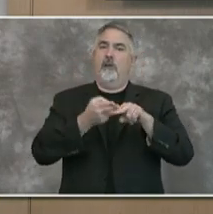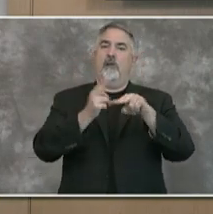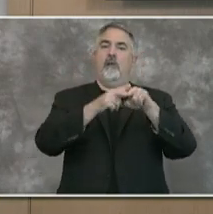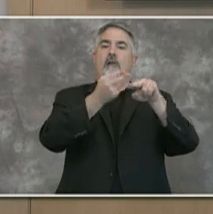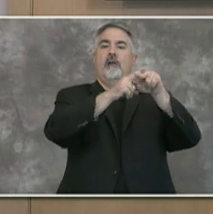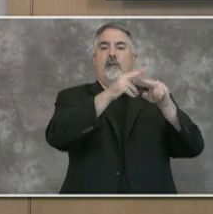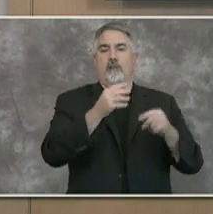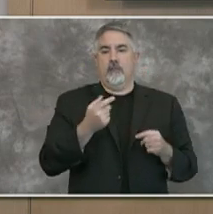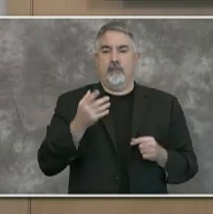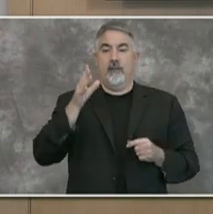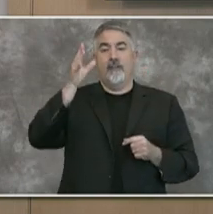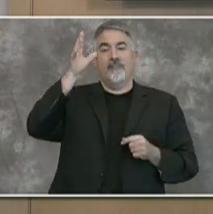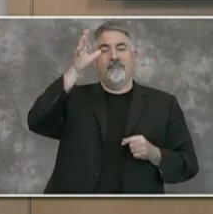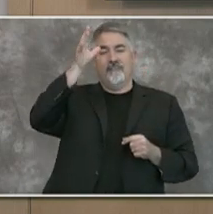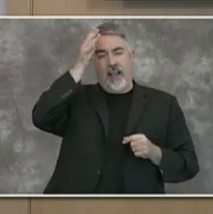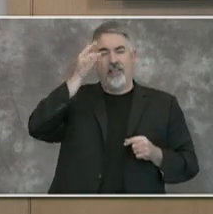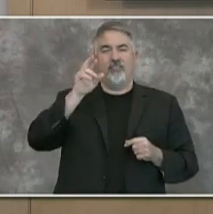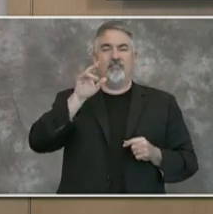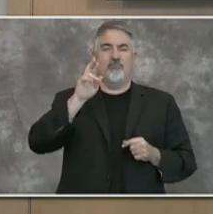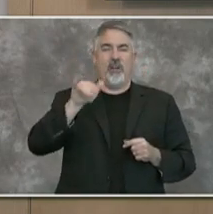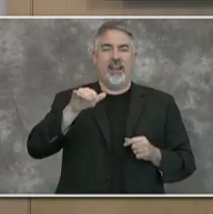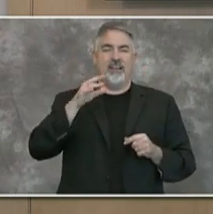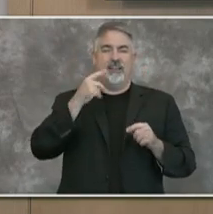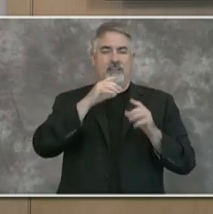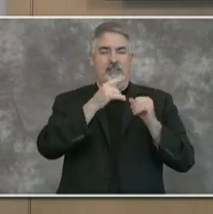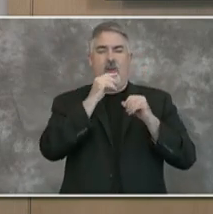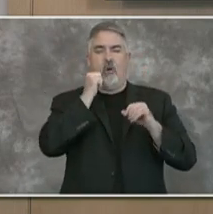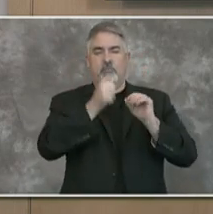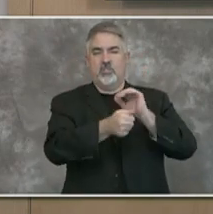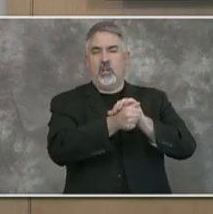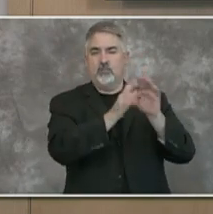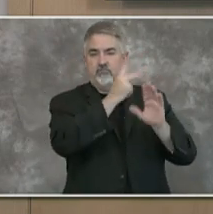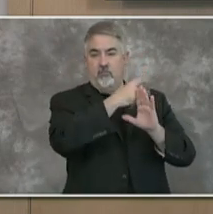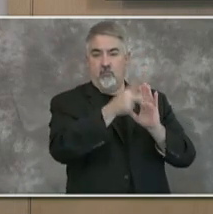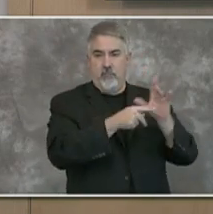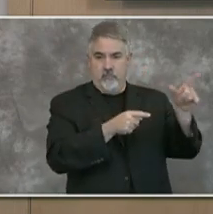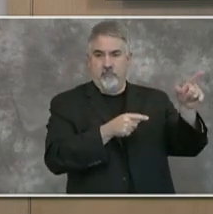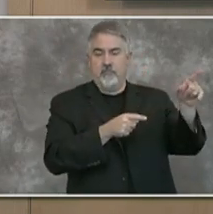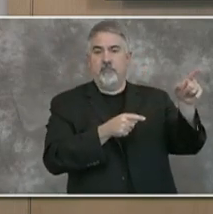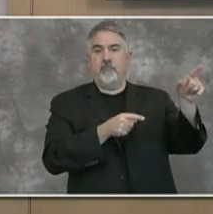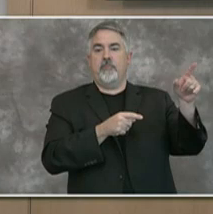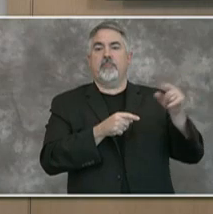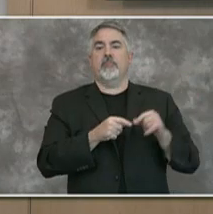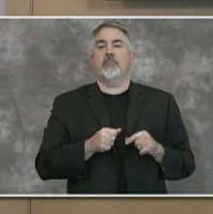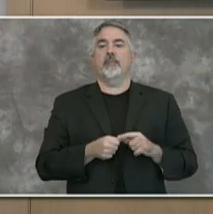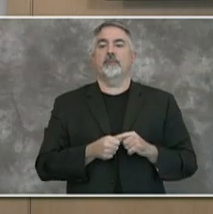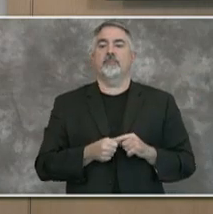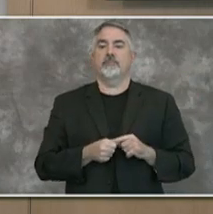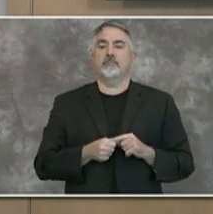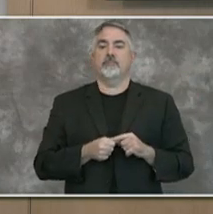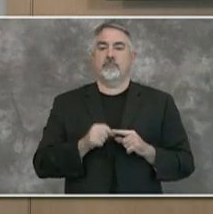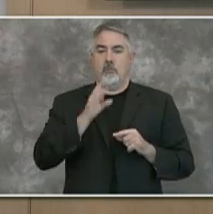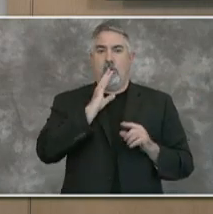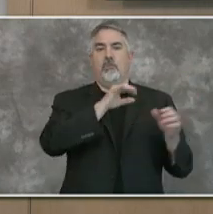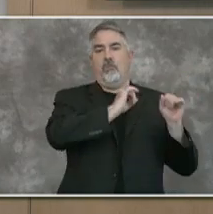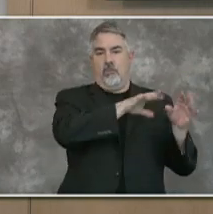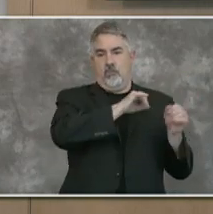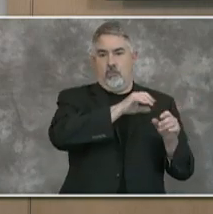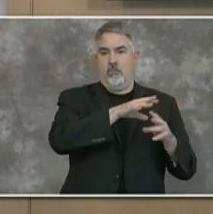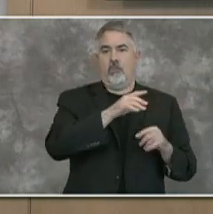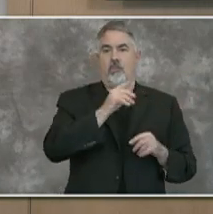shelter. We're bringing these populations again into the Convention Center to ensure physical distancing and protect vulnerable